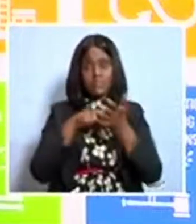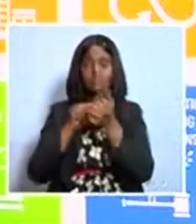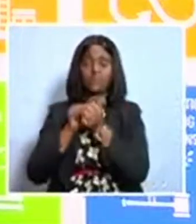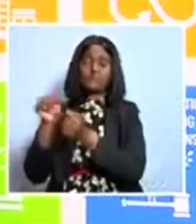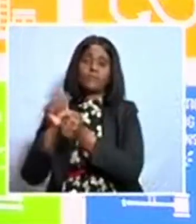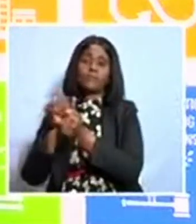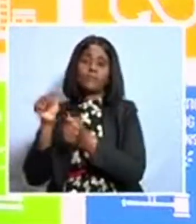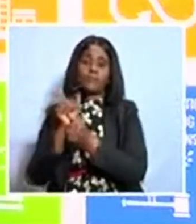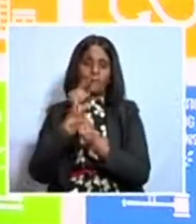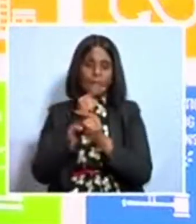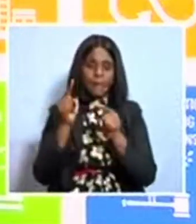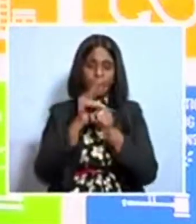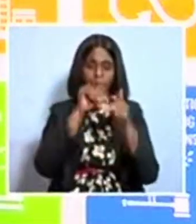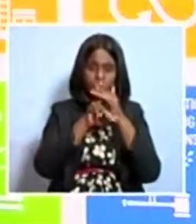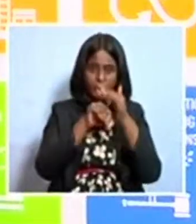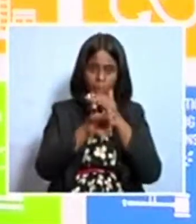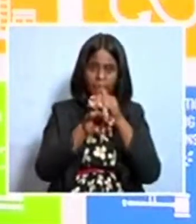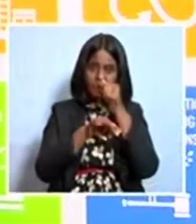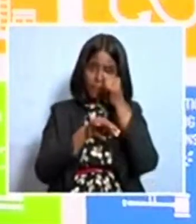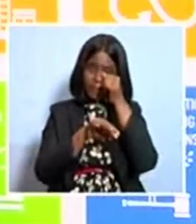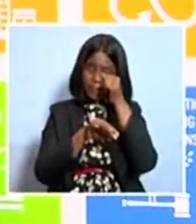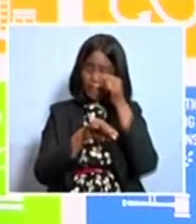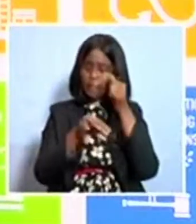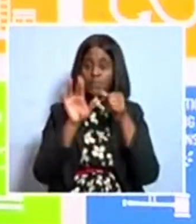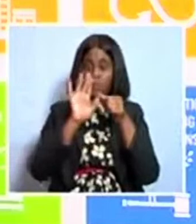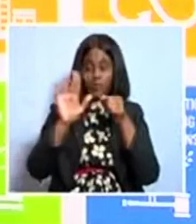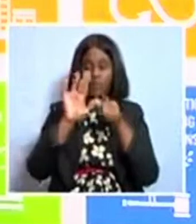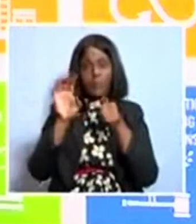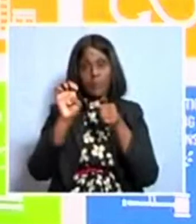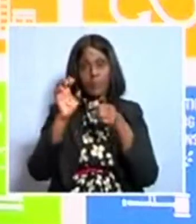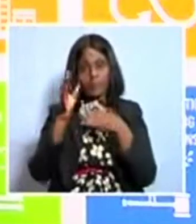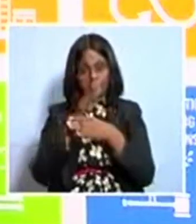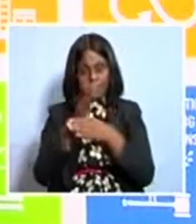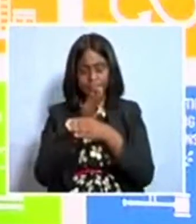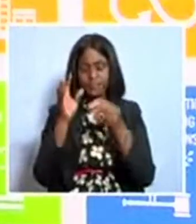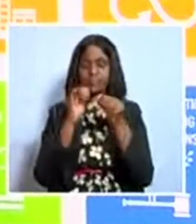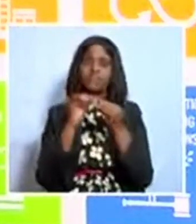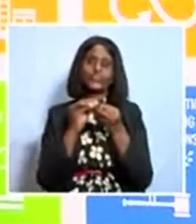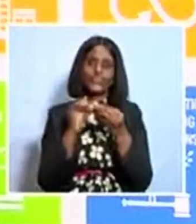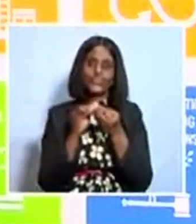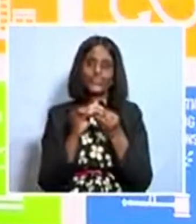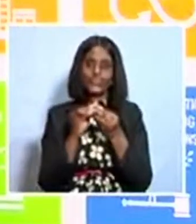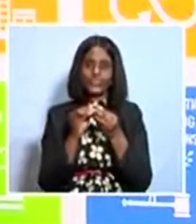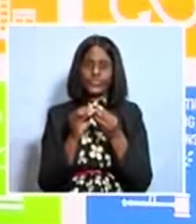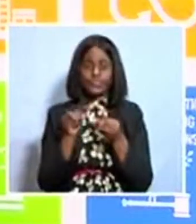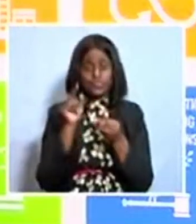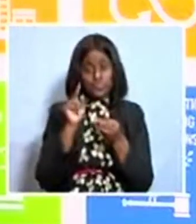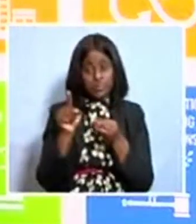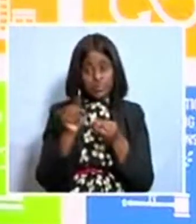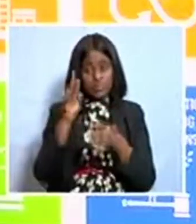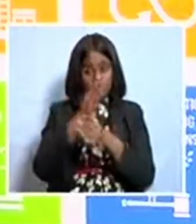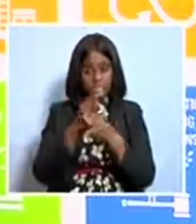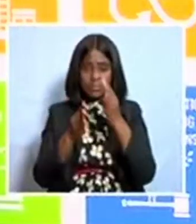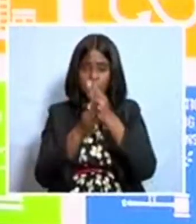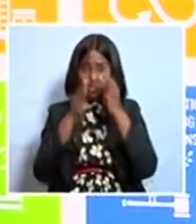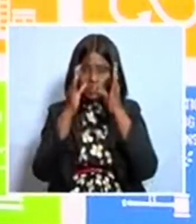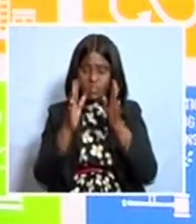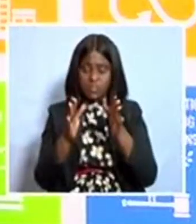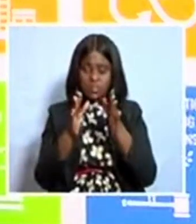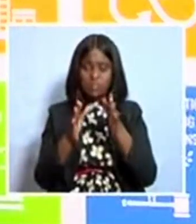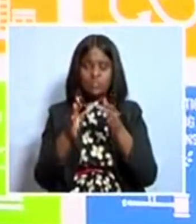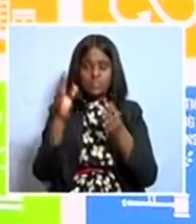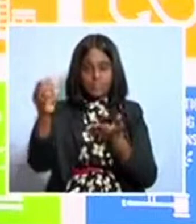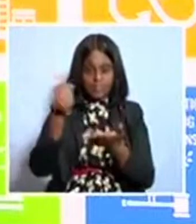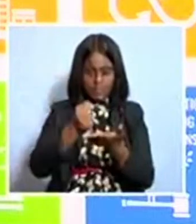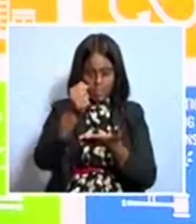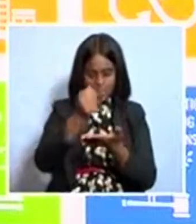to access, e-business. Okay. Furthermore, the contractors that are supposed to be